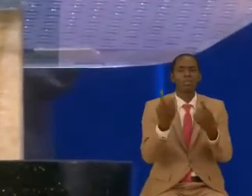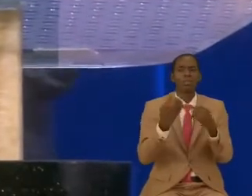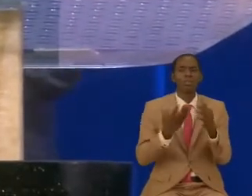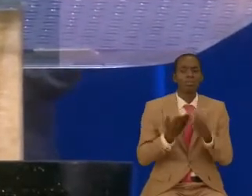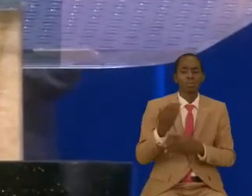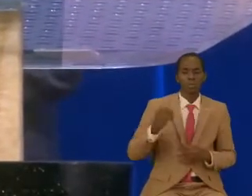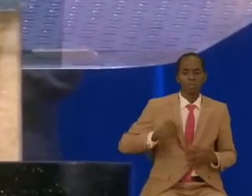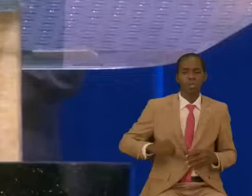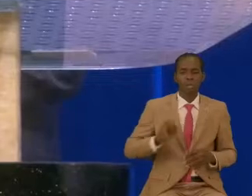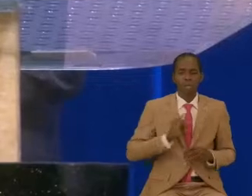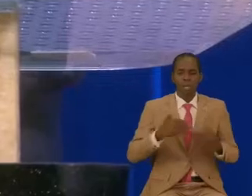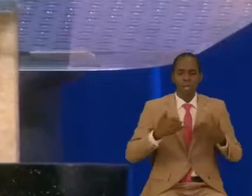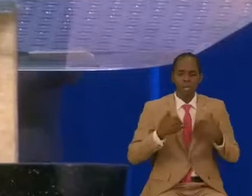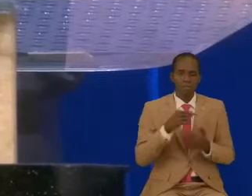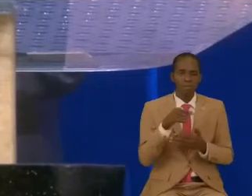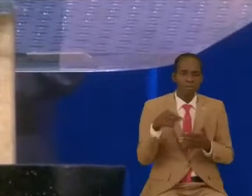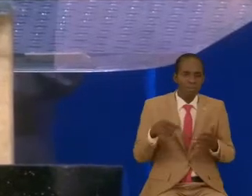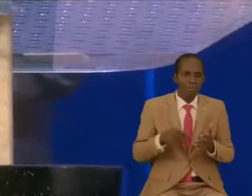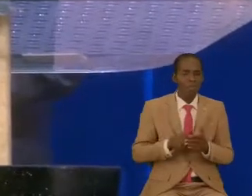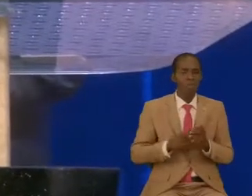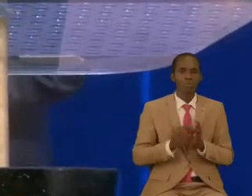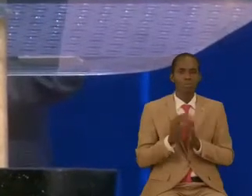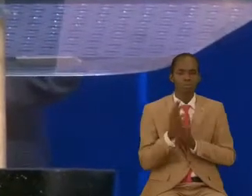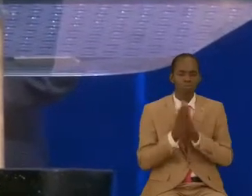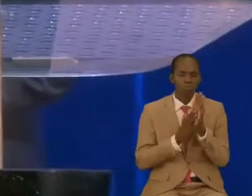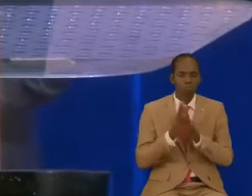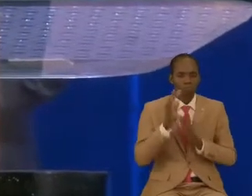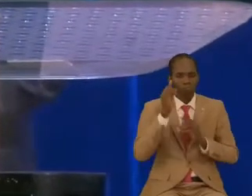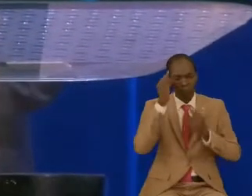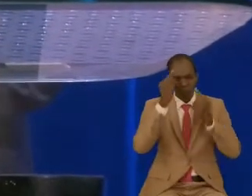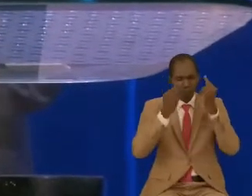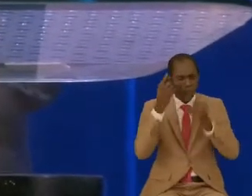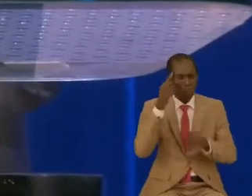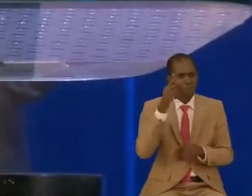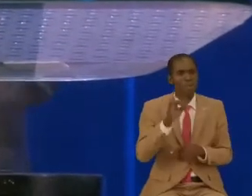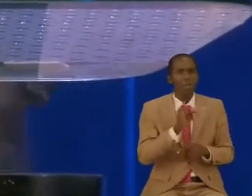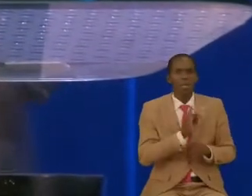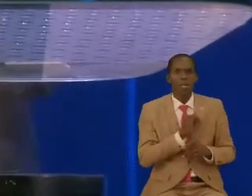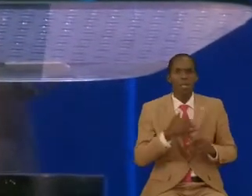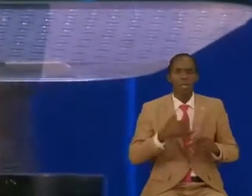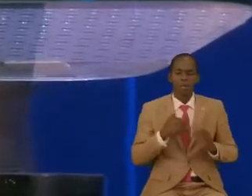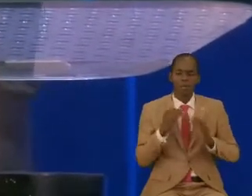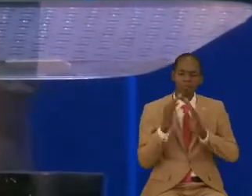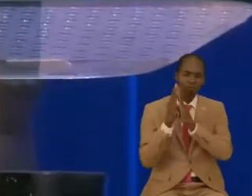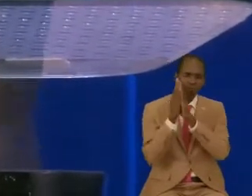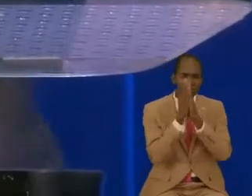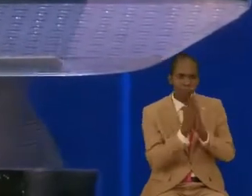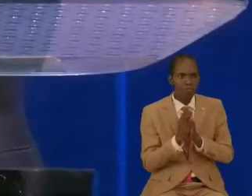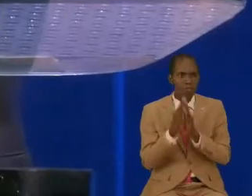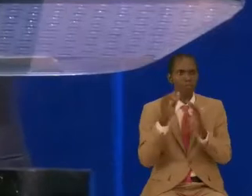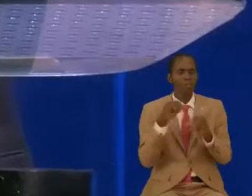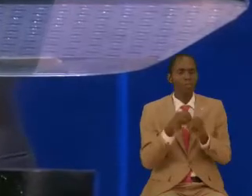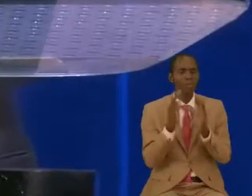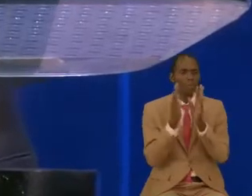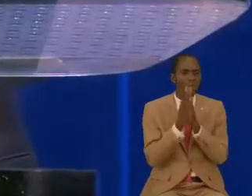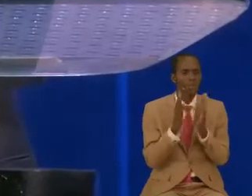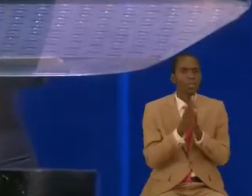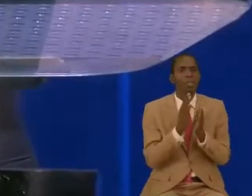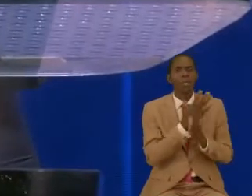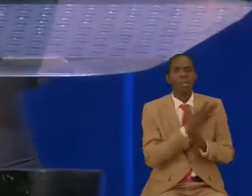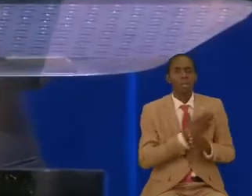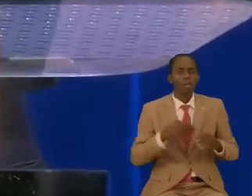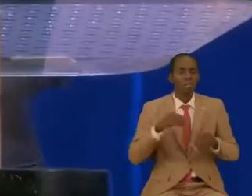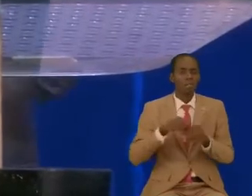this concern for you, and I want you, I'm traveling in prayer, I'm traveling in ministry